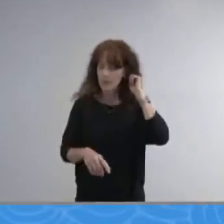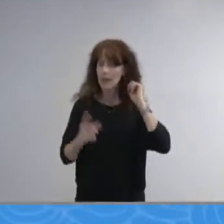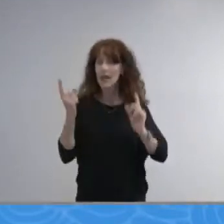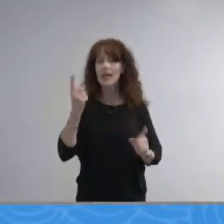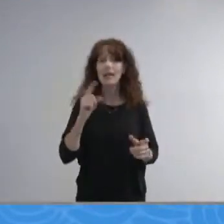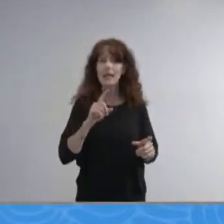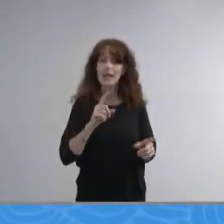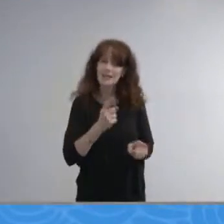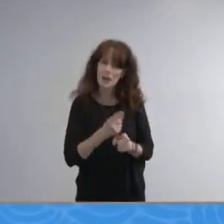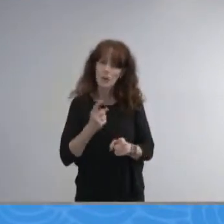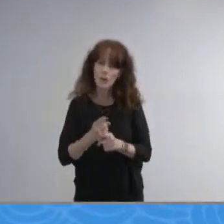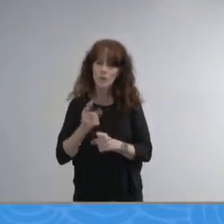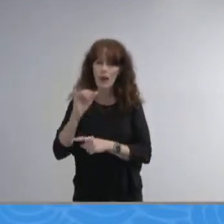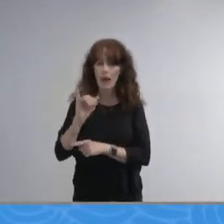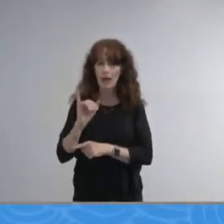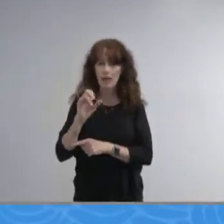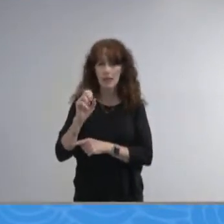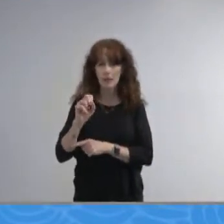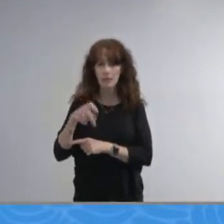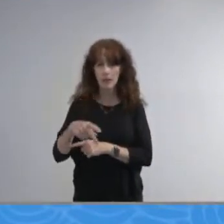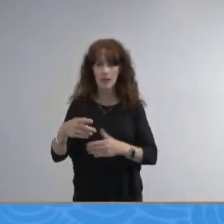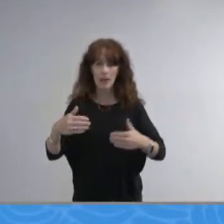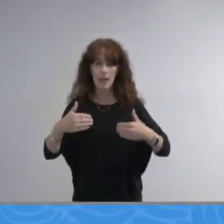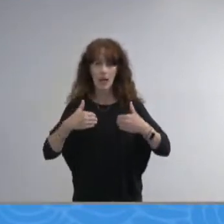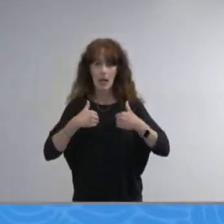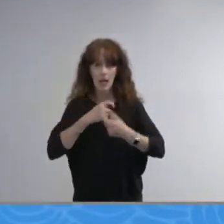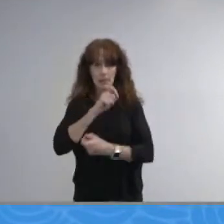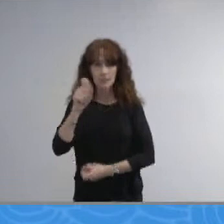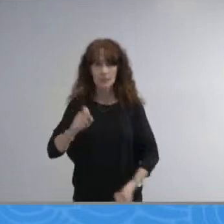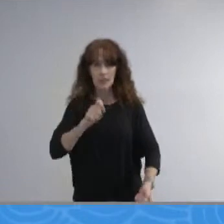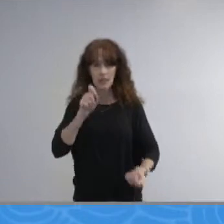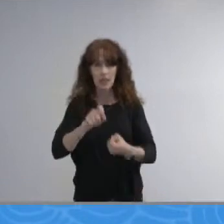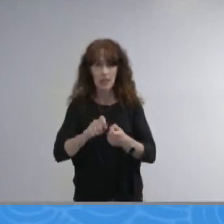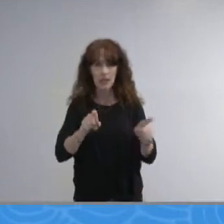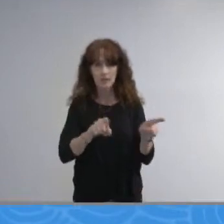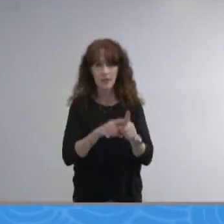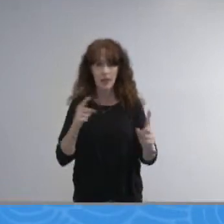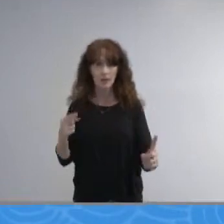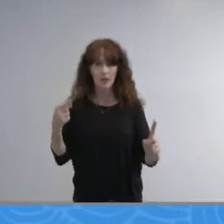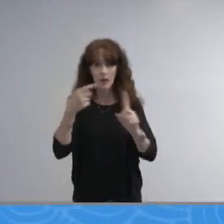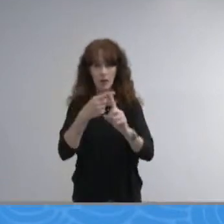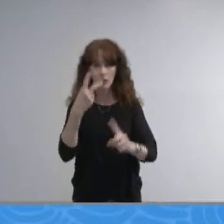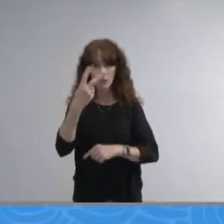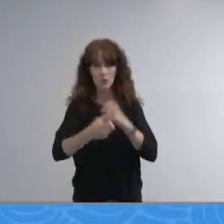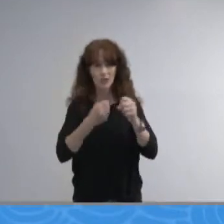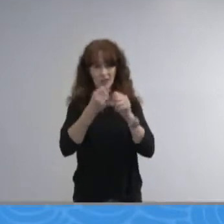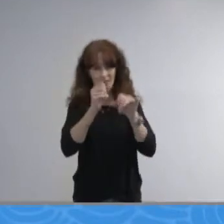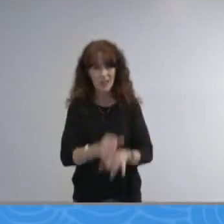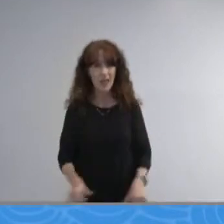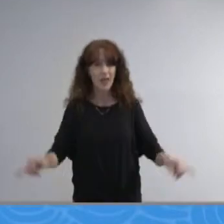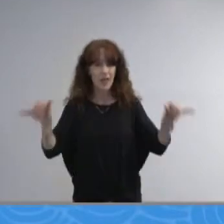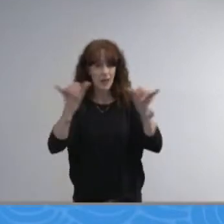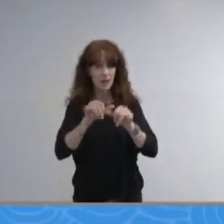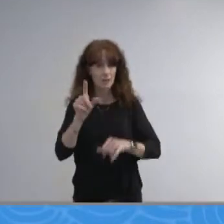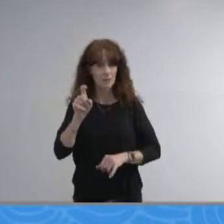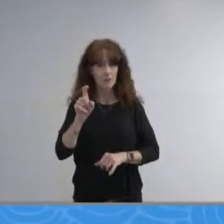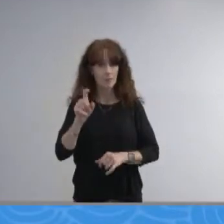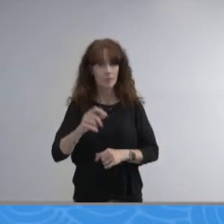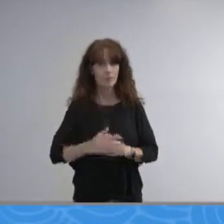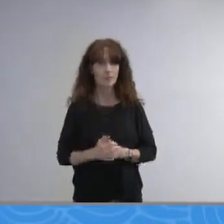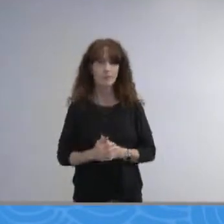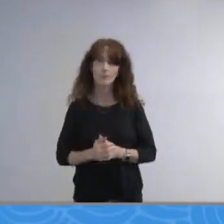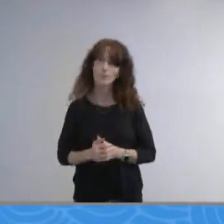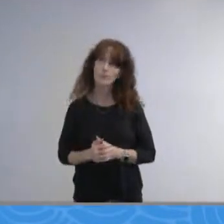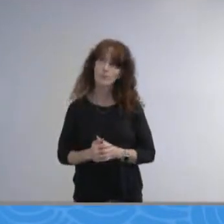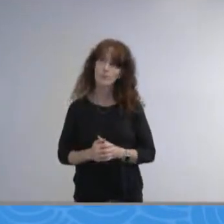appropriate that the IEP has the exact same goals for 2 years straight?